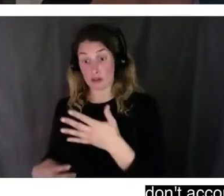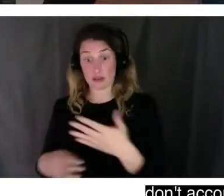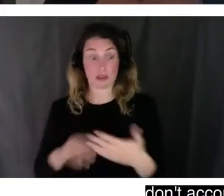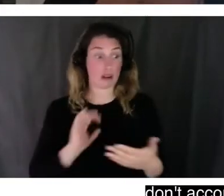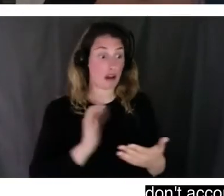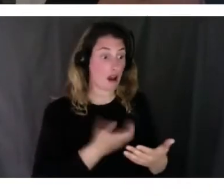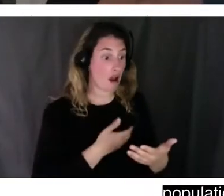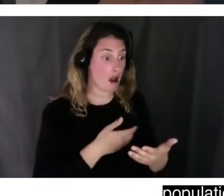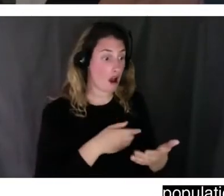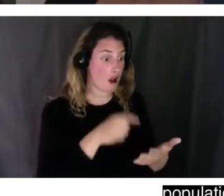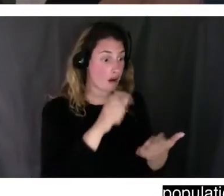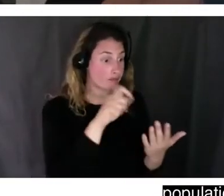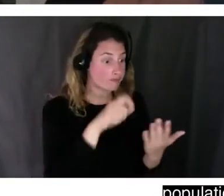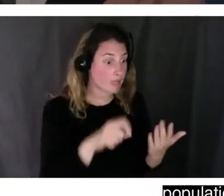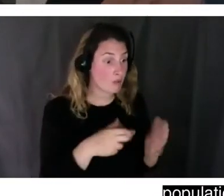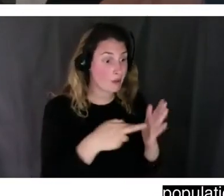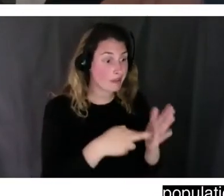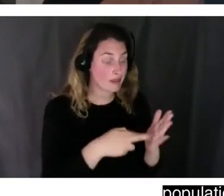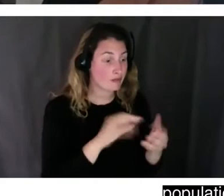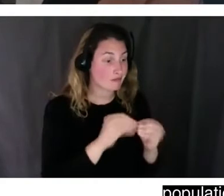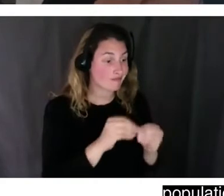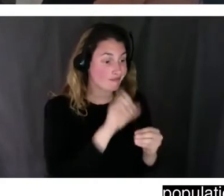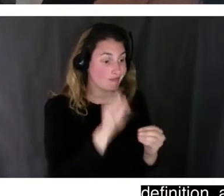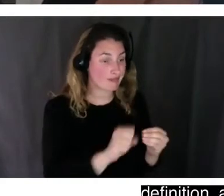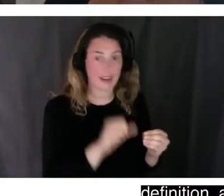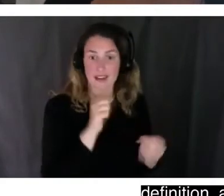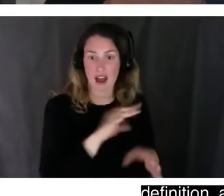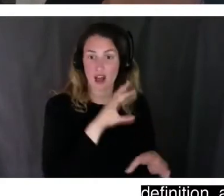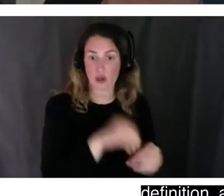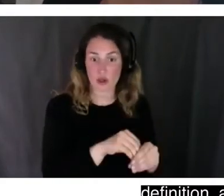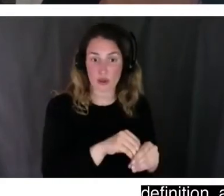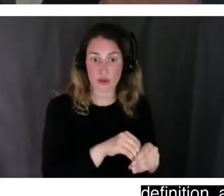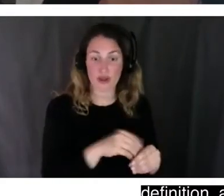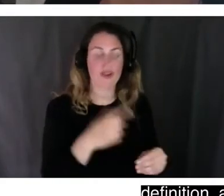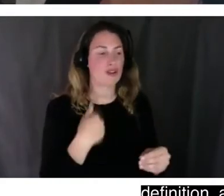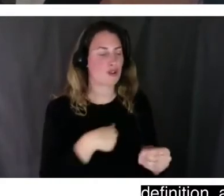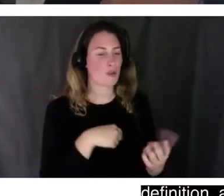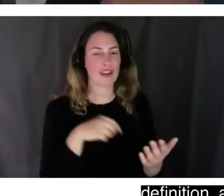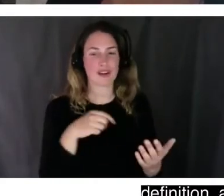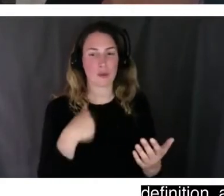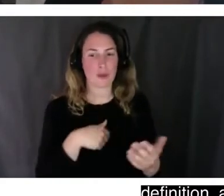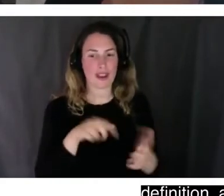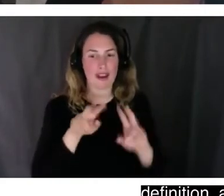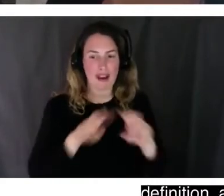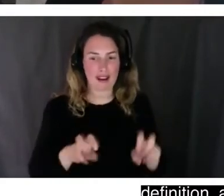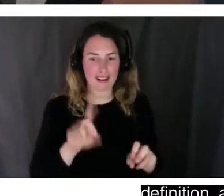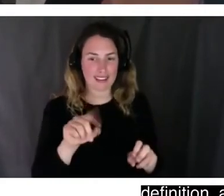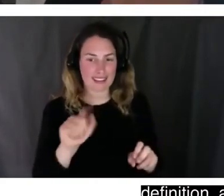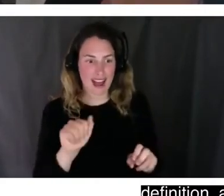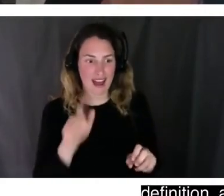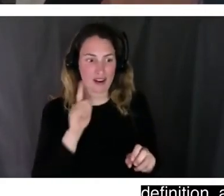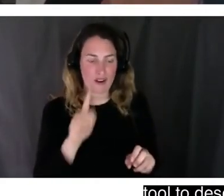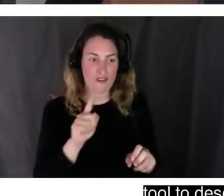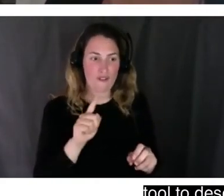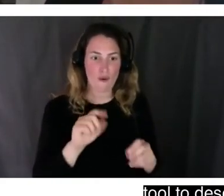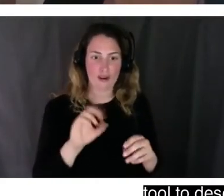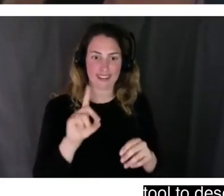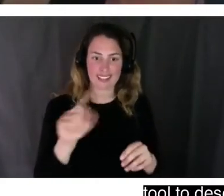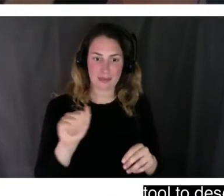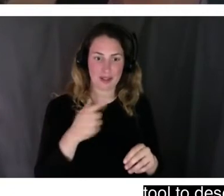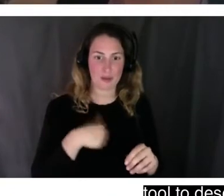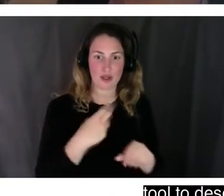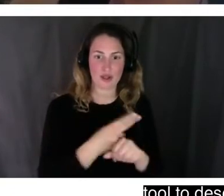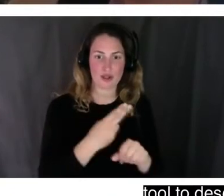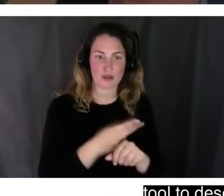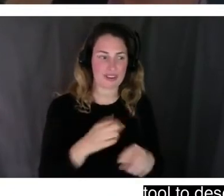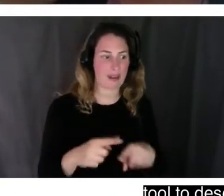we look at our population, we're looking at the older definition and using that as the measuring tool